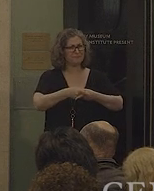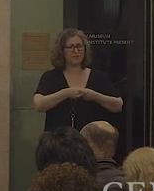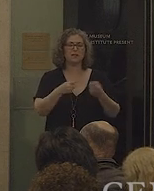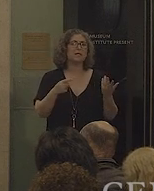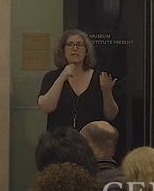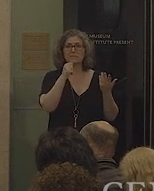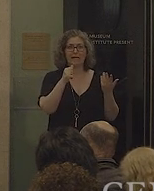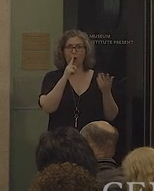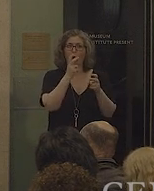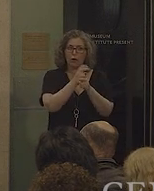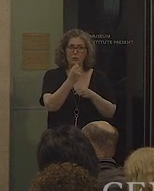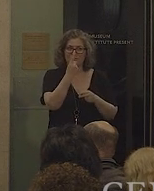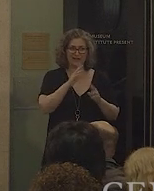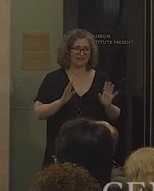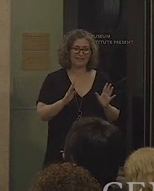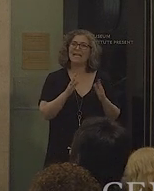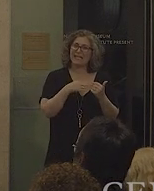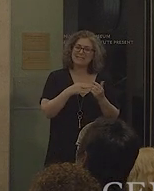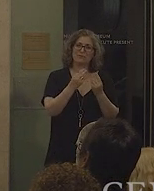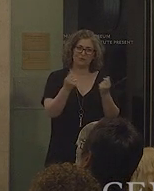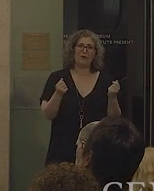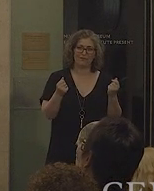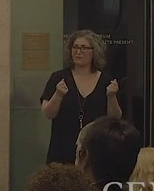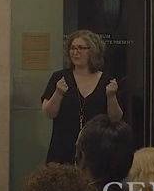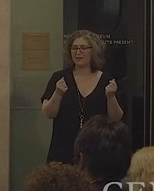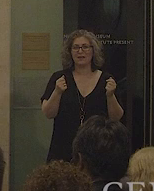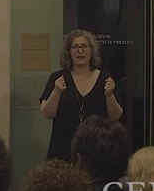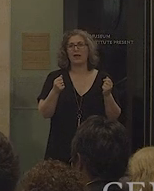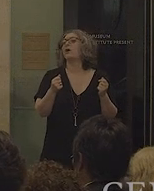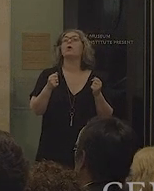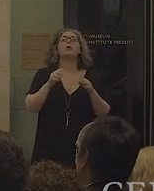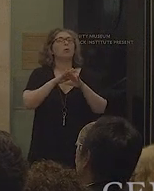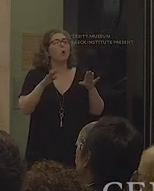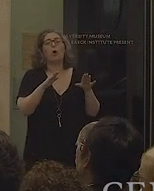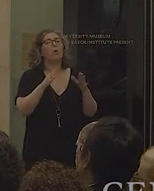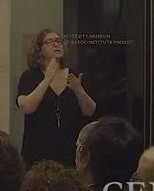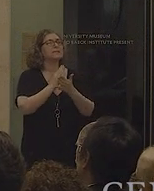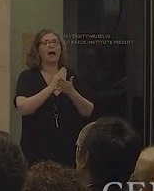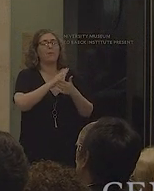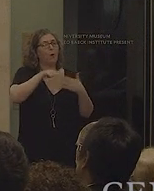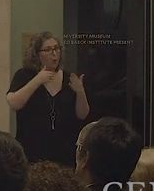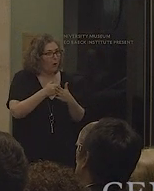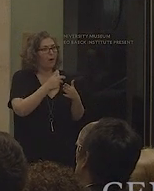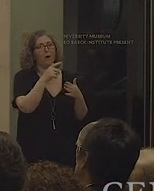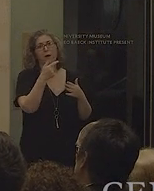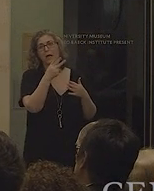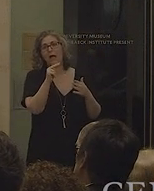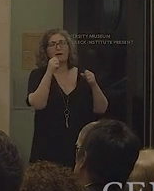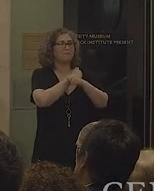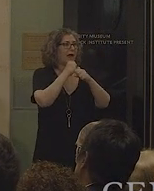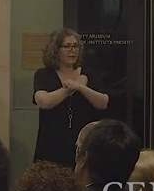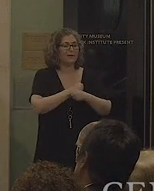rocket science. This is such a fixable problem, and you will not stop all gun violence. Traffic lights don't stop every traffic accident. They stop most